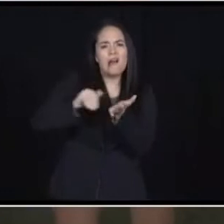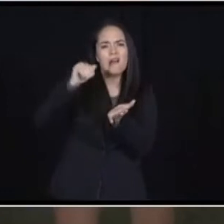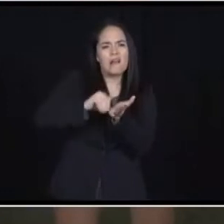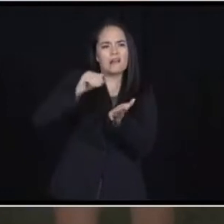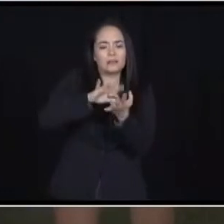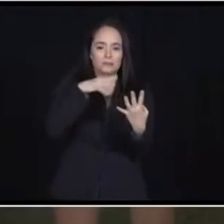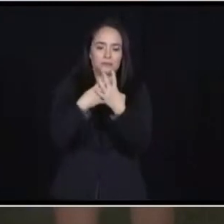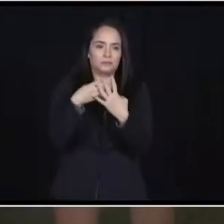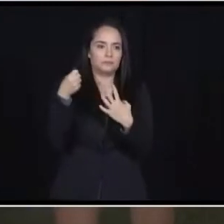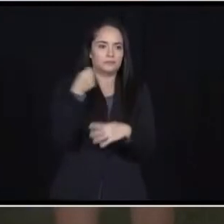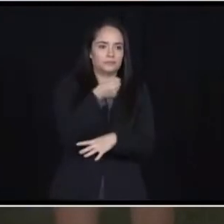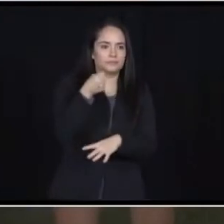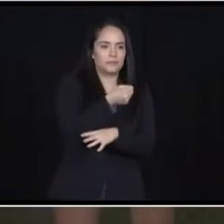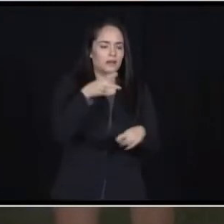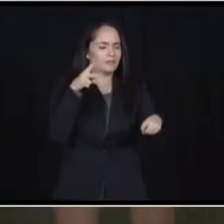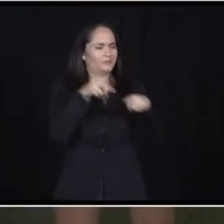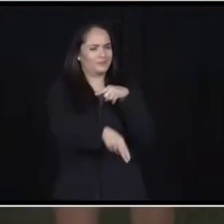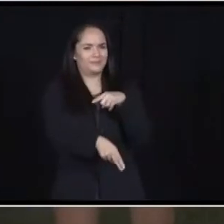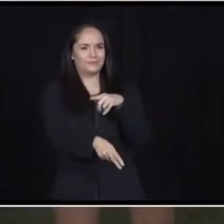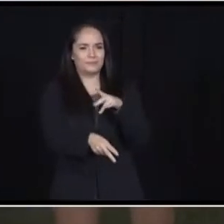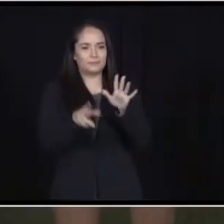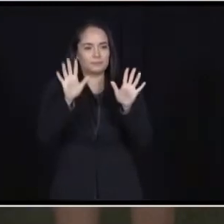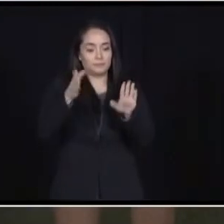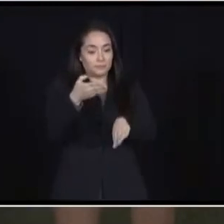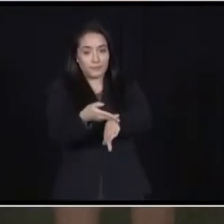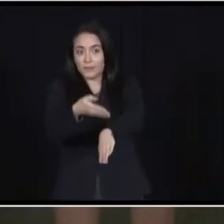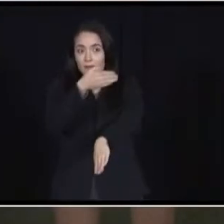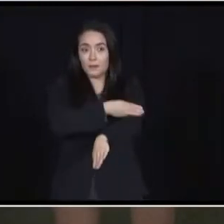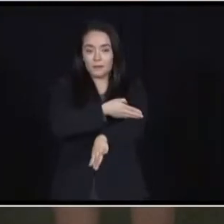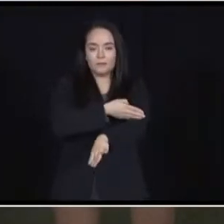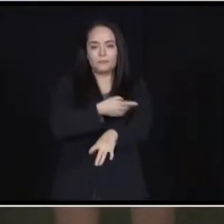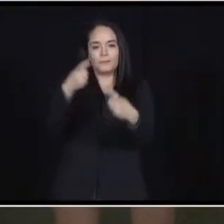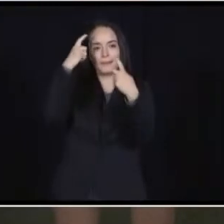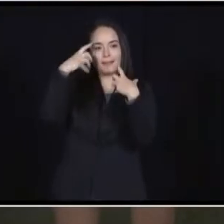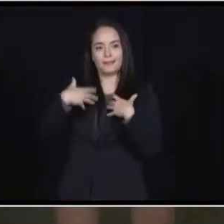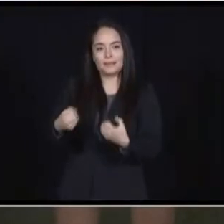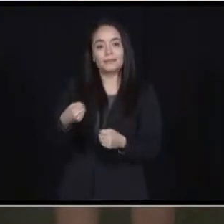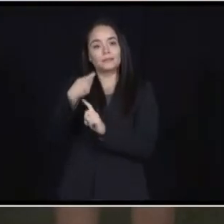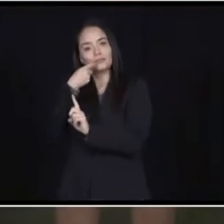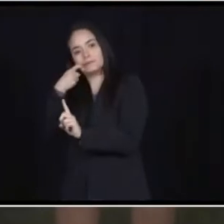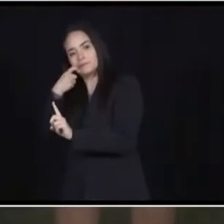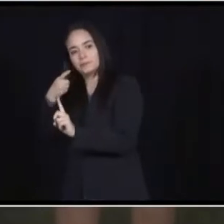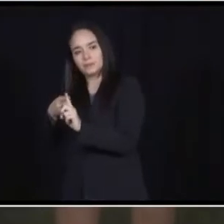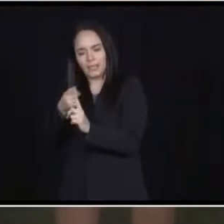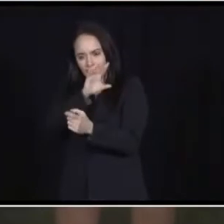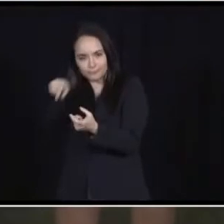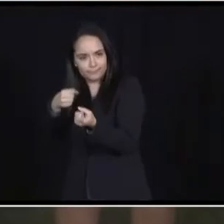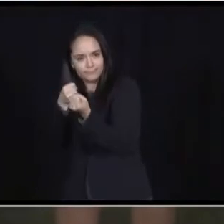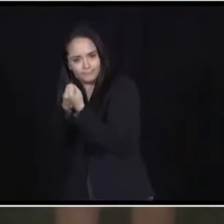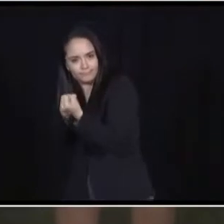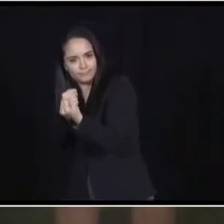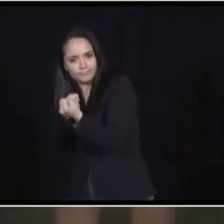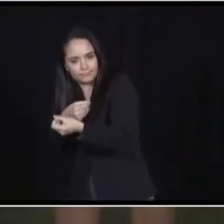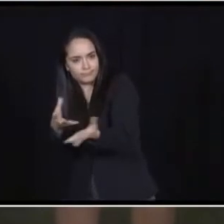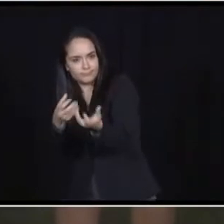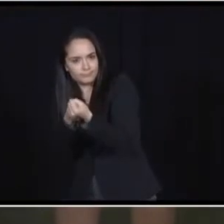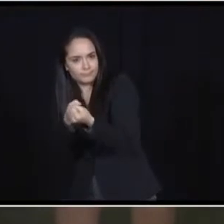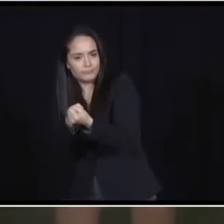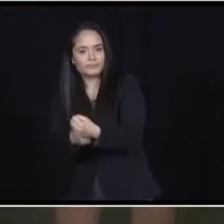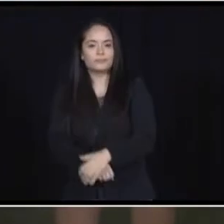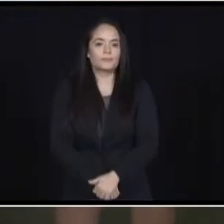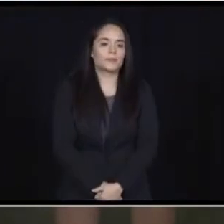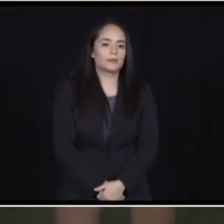providing mental health and addiction support for those in custody and under community supervision. This investment will also enhance